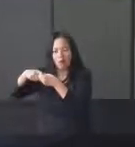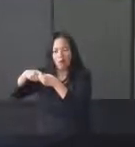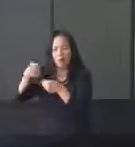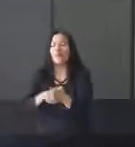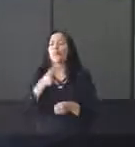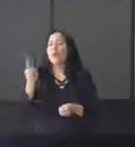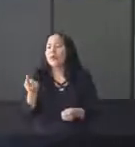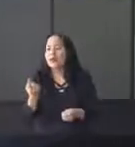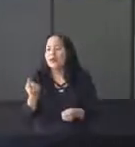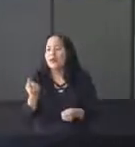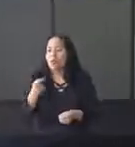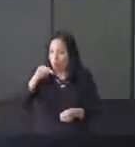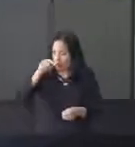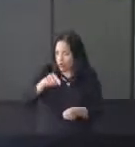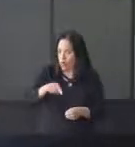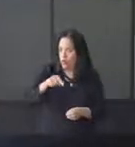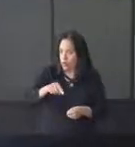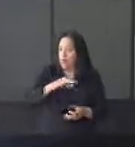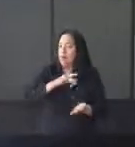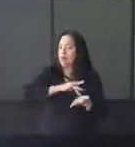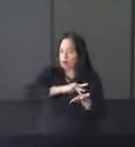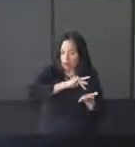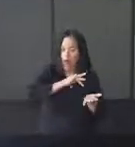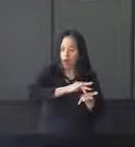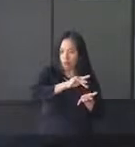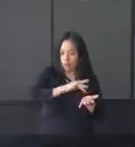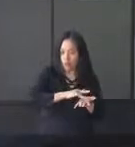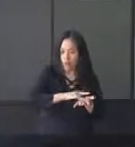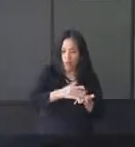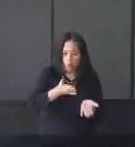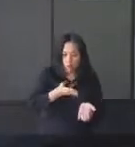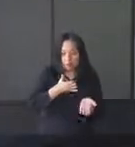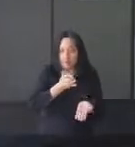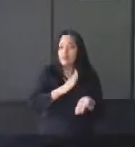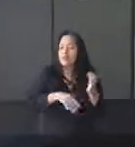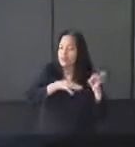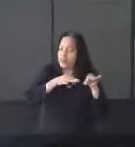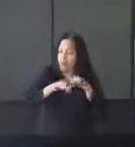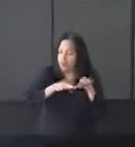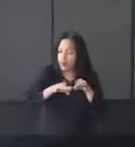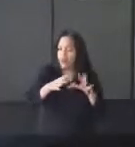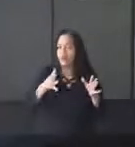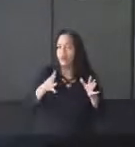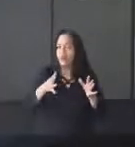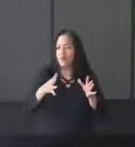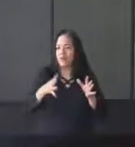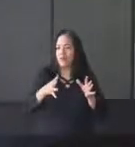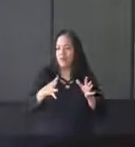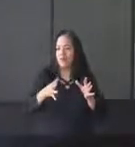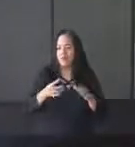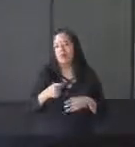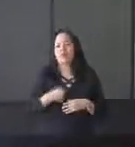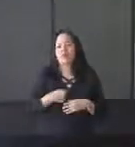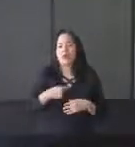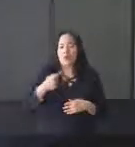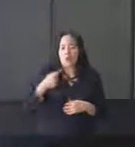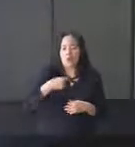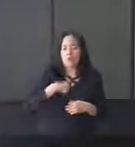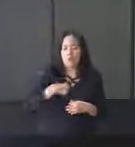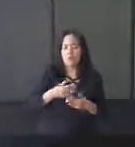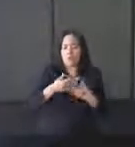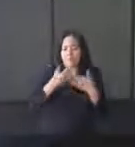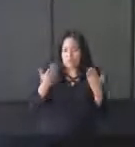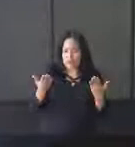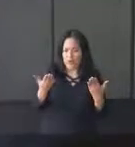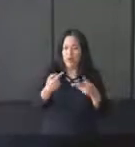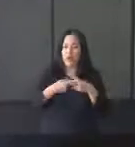can also implement practices to dignify employment. I will not get into this because I'm not a